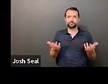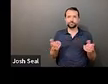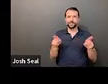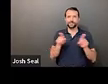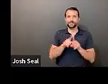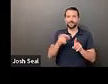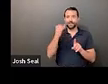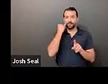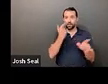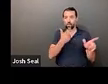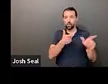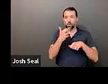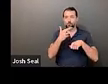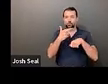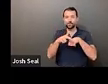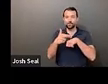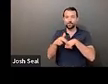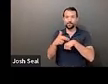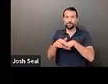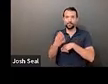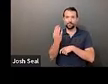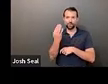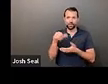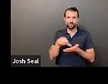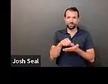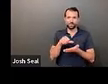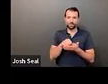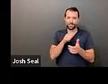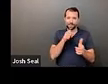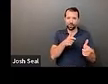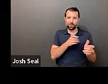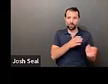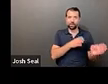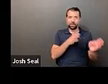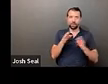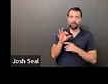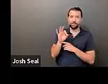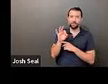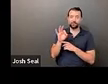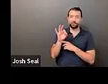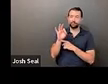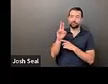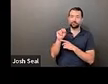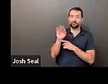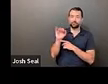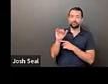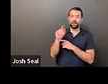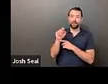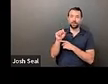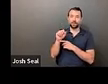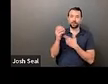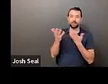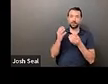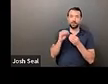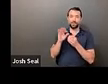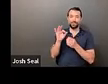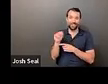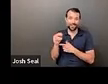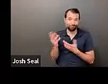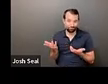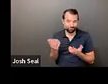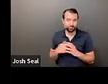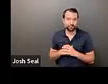And we have, again, worked to develop some of these one-page fun facts because MUSER is